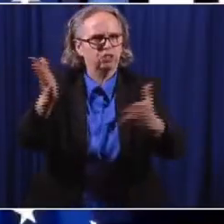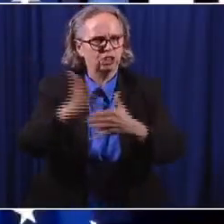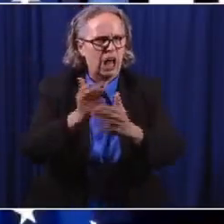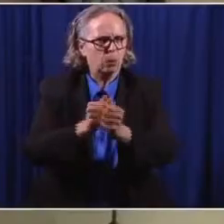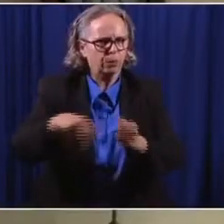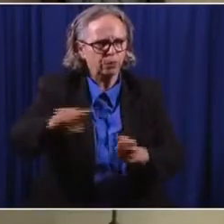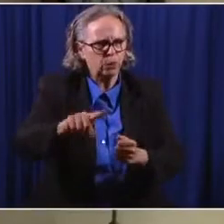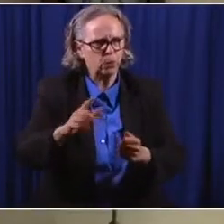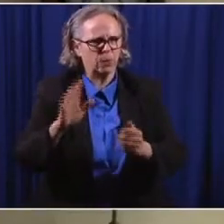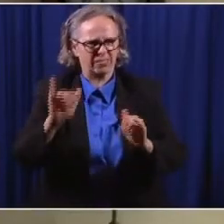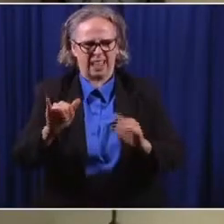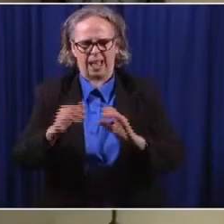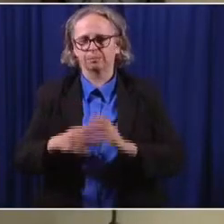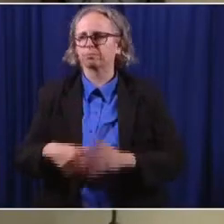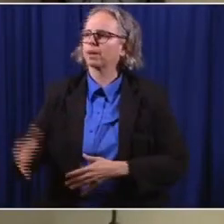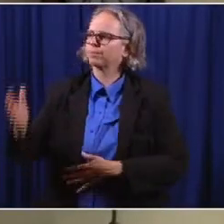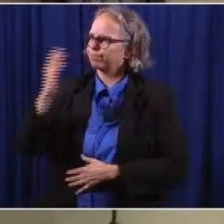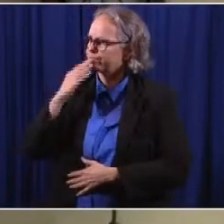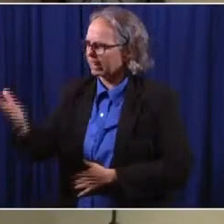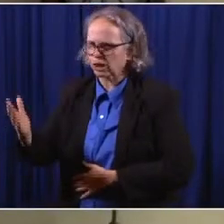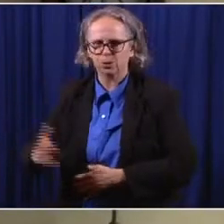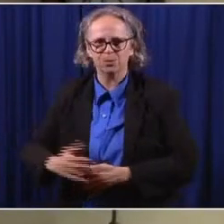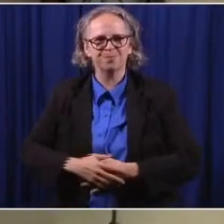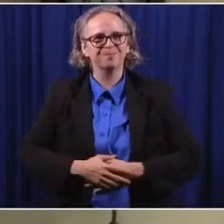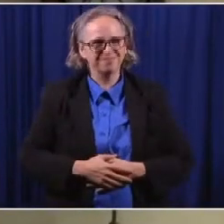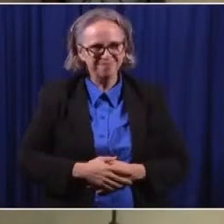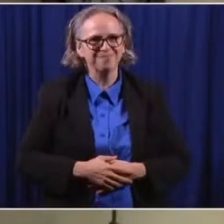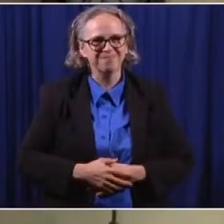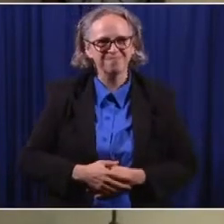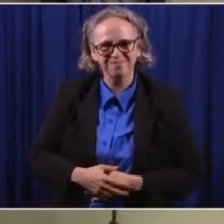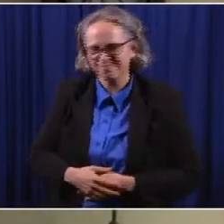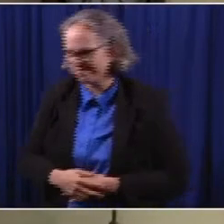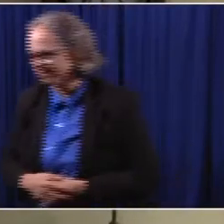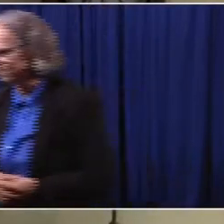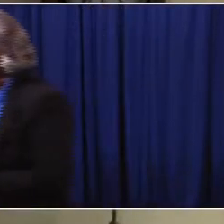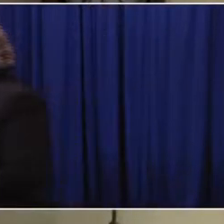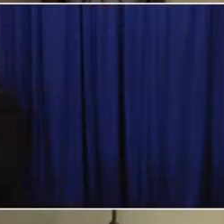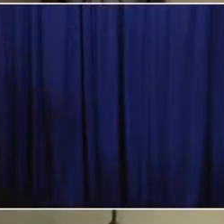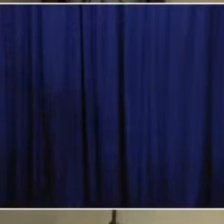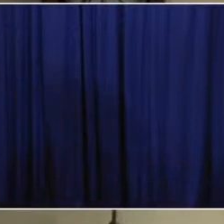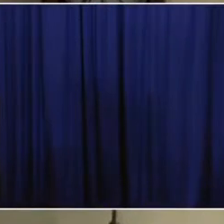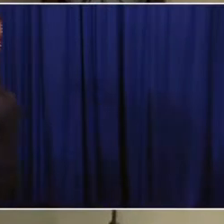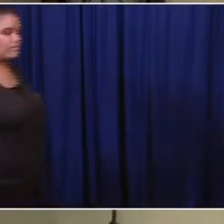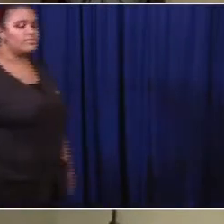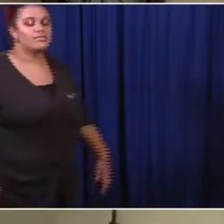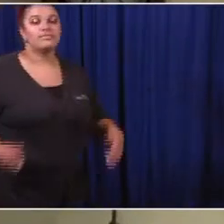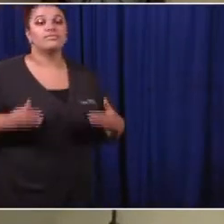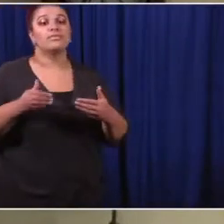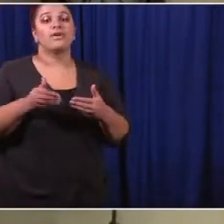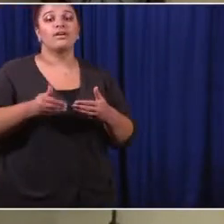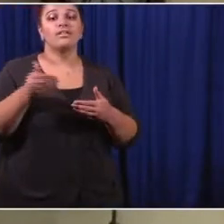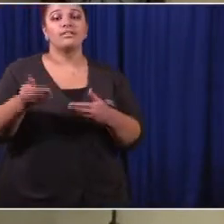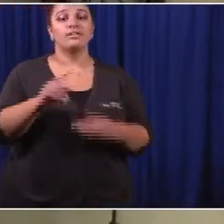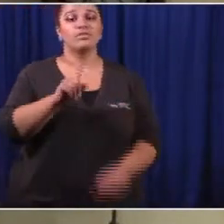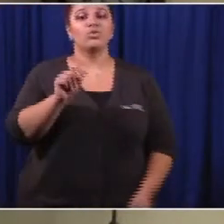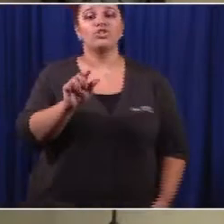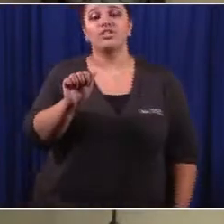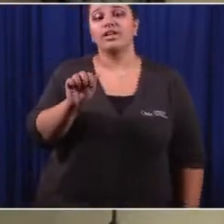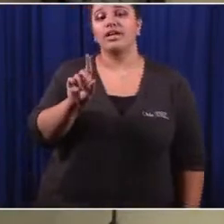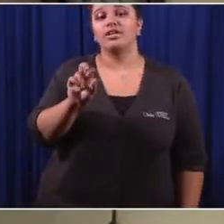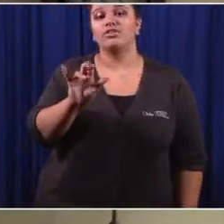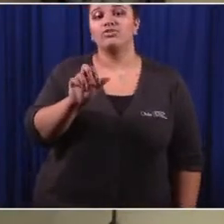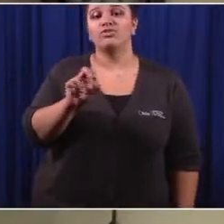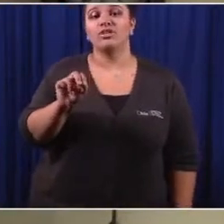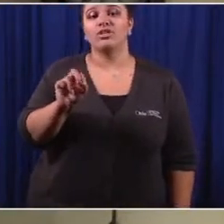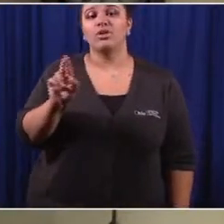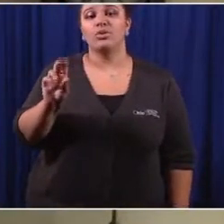you. Next question is from Adrienne Robbins at WCMH in Columbus. Hi, Governor. Thank